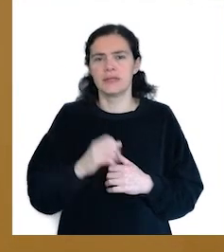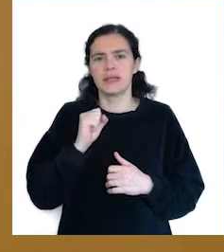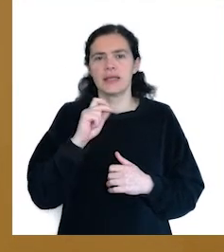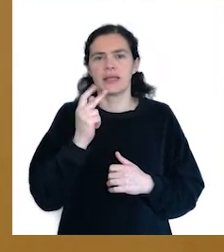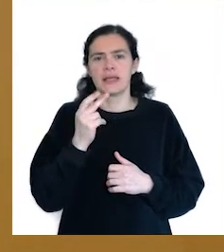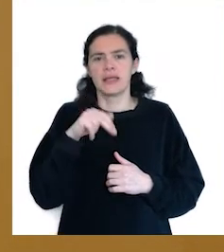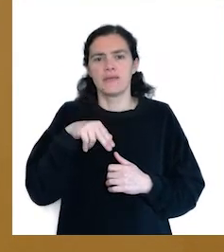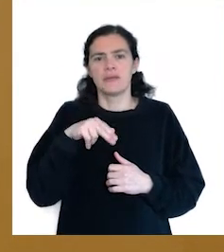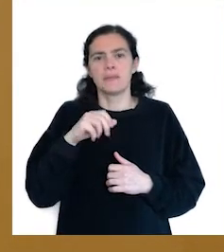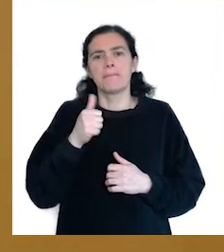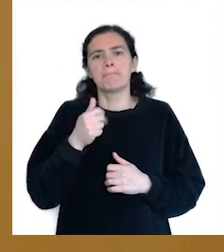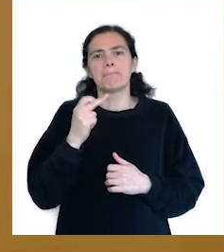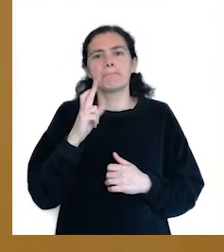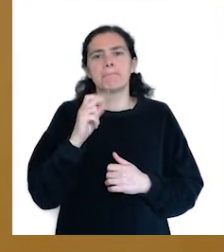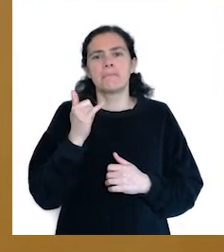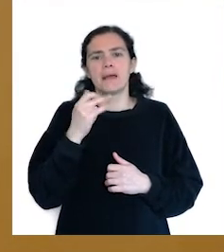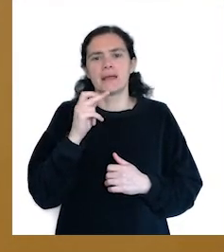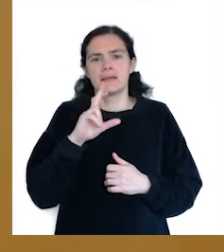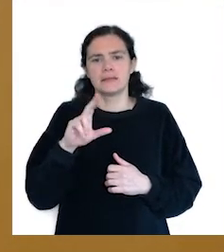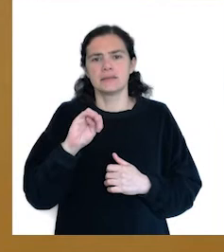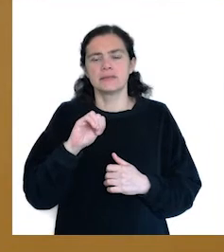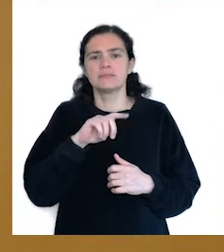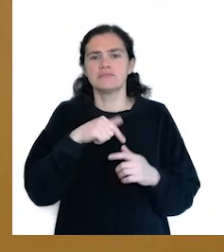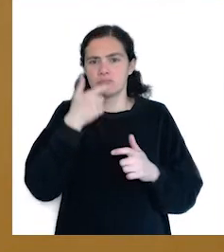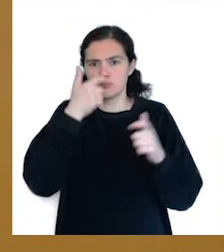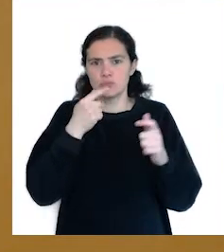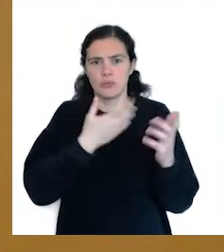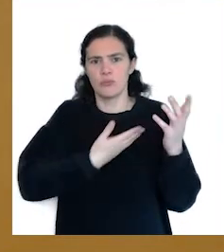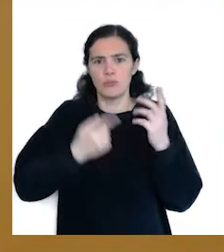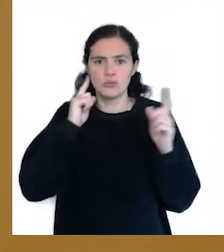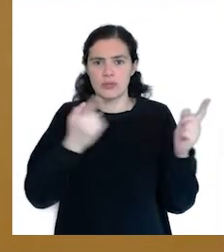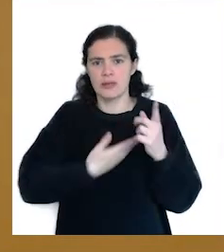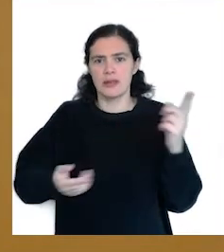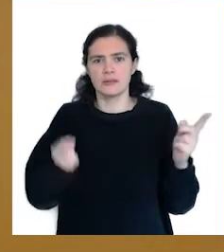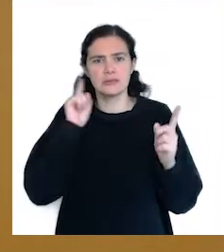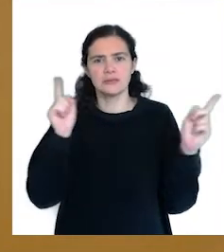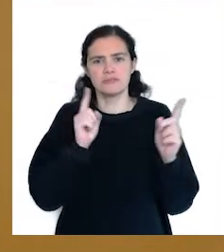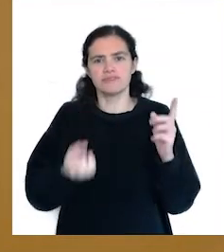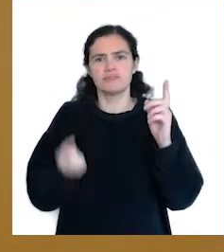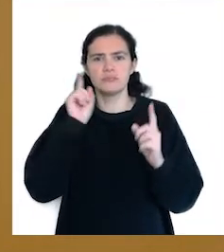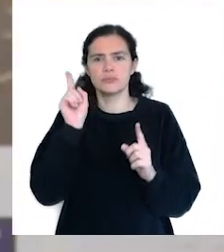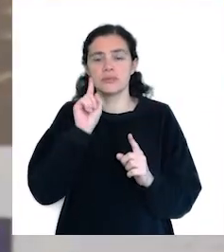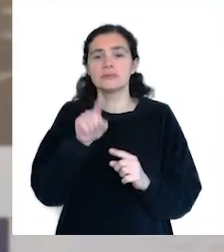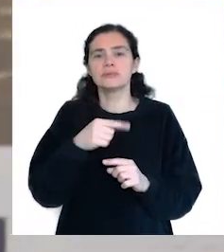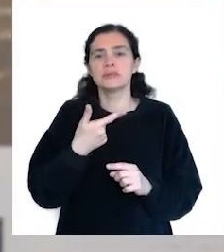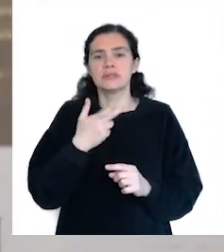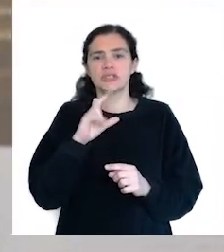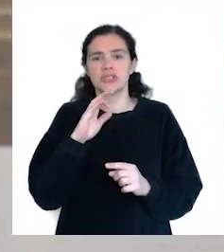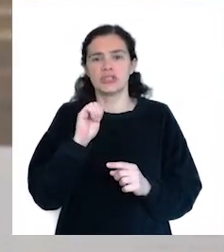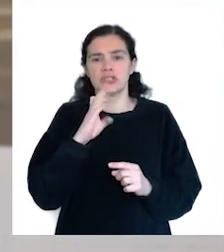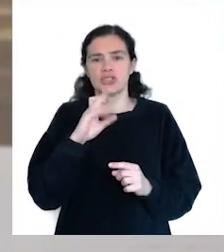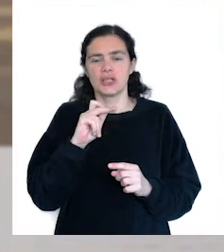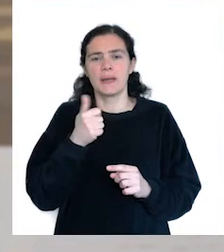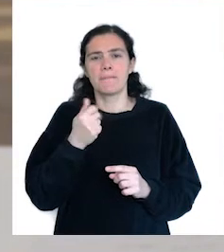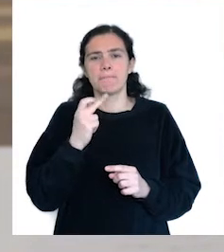I see Gavin Bryars, one of the most important classical composers right now. I